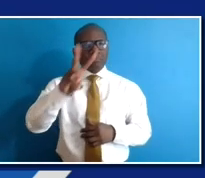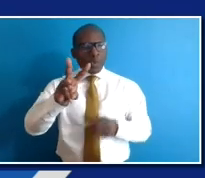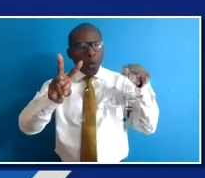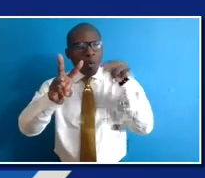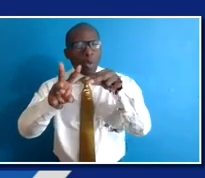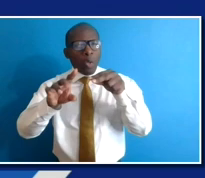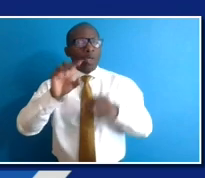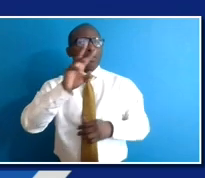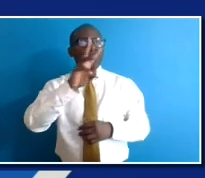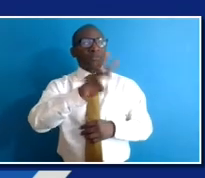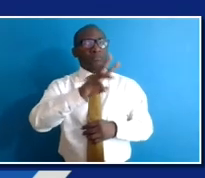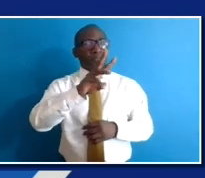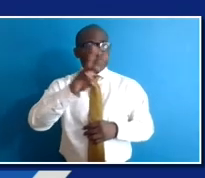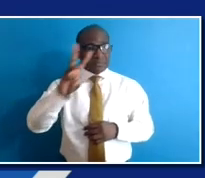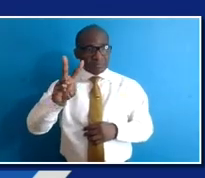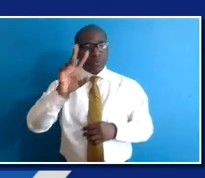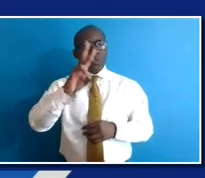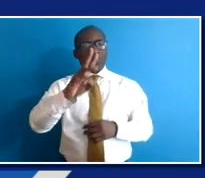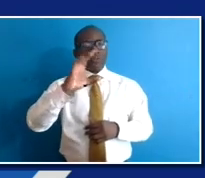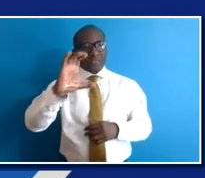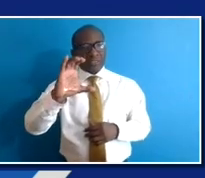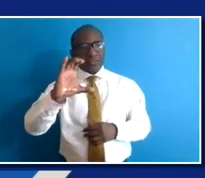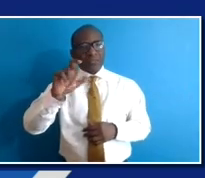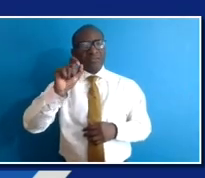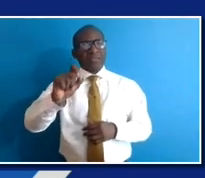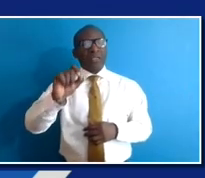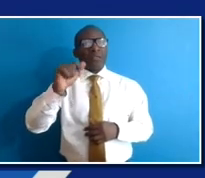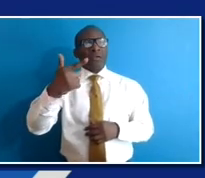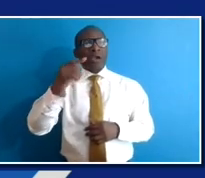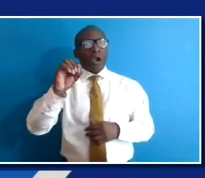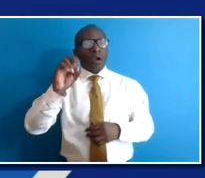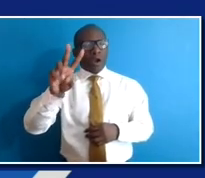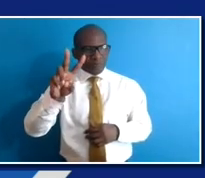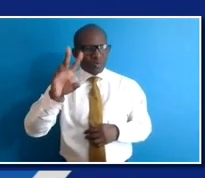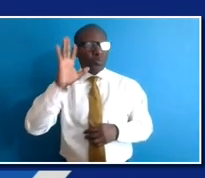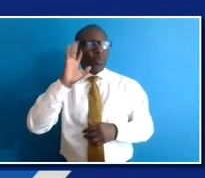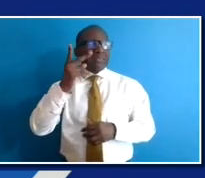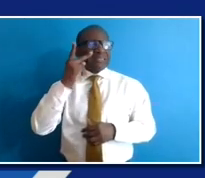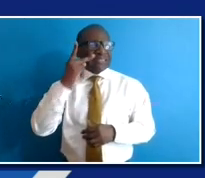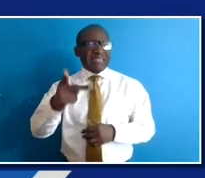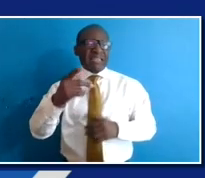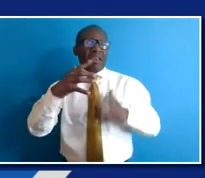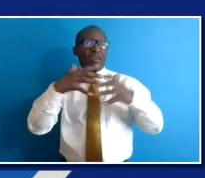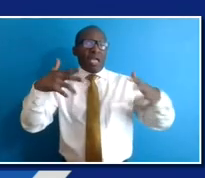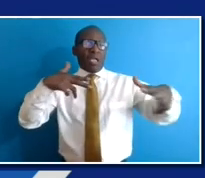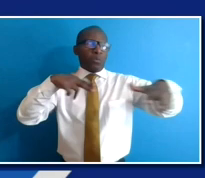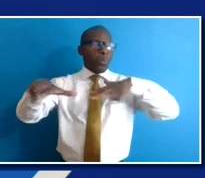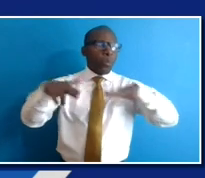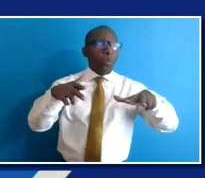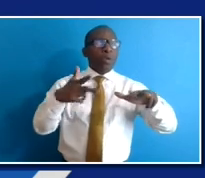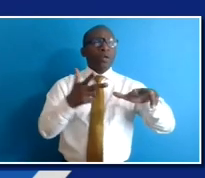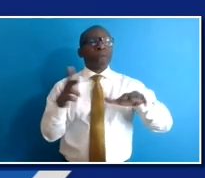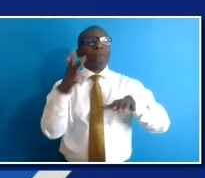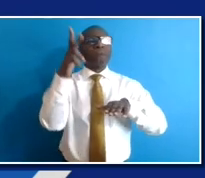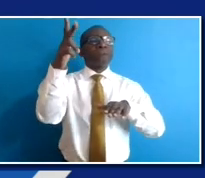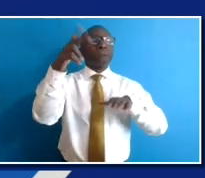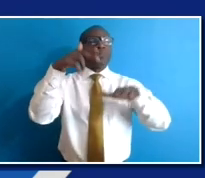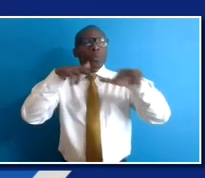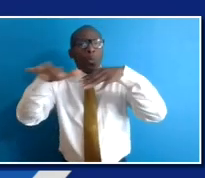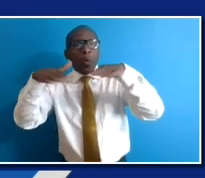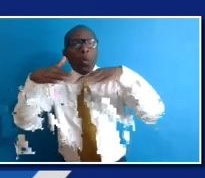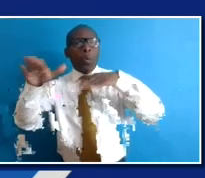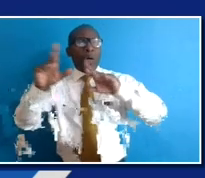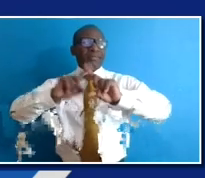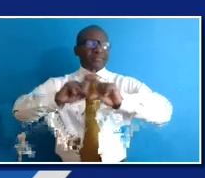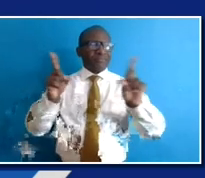get an explanation of what we're doing at Trailside, and that's a different way to enjoy a park for this period of time. But we're very happy that the parks have stayed open. We're